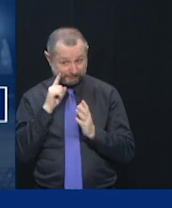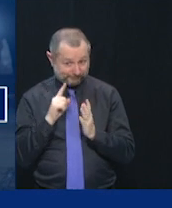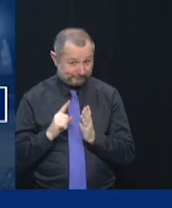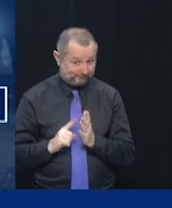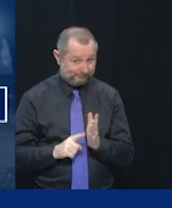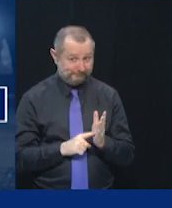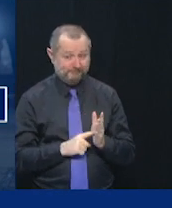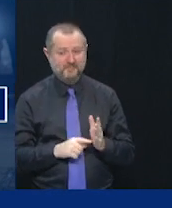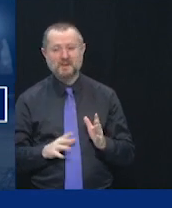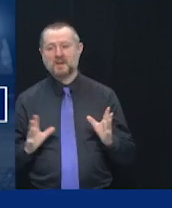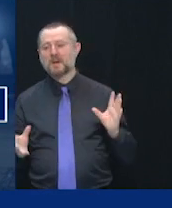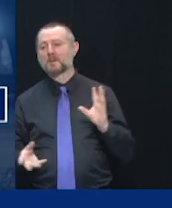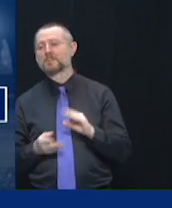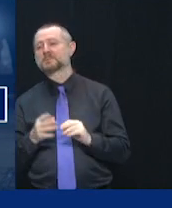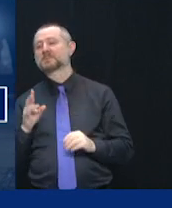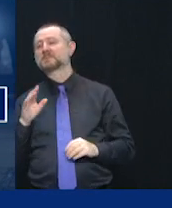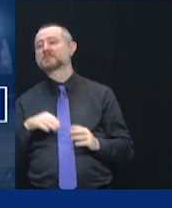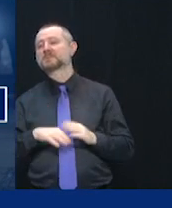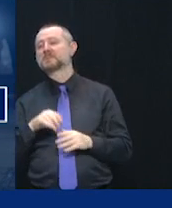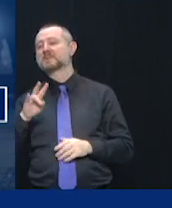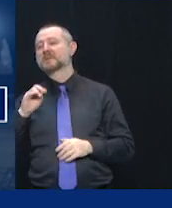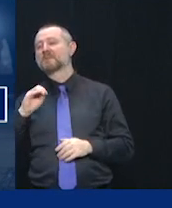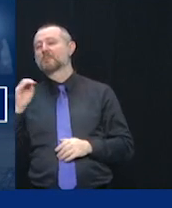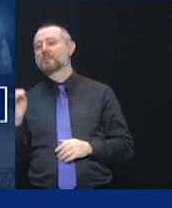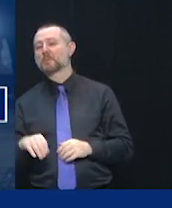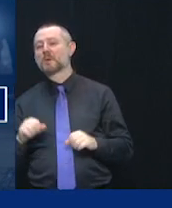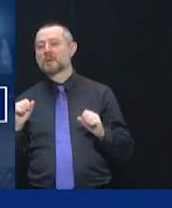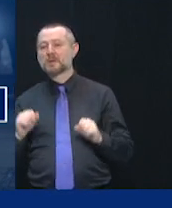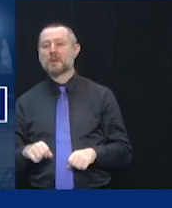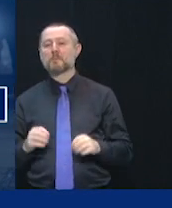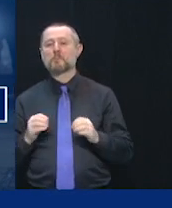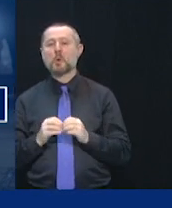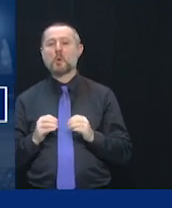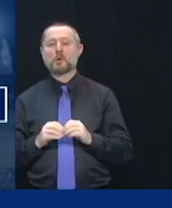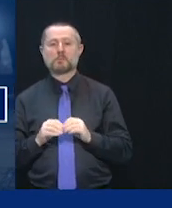up to 70% more transmittable.